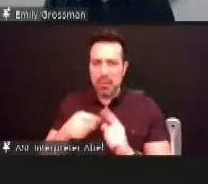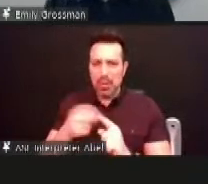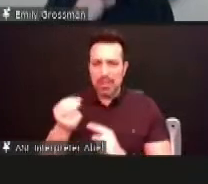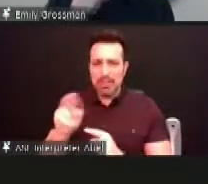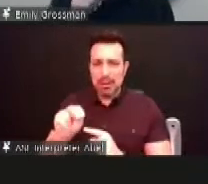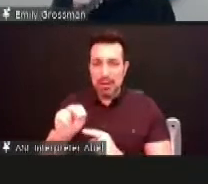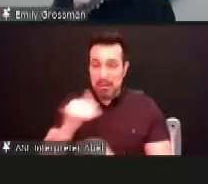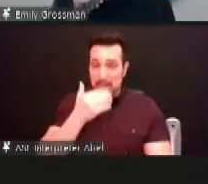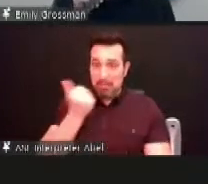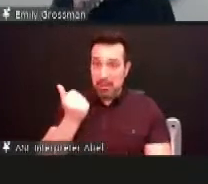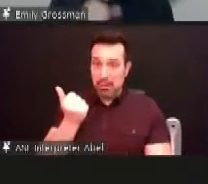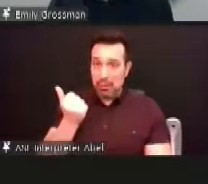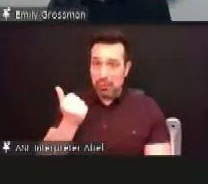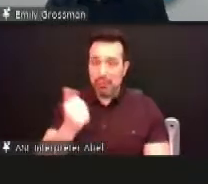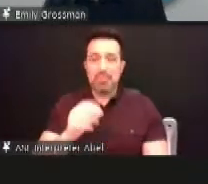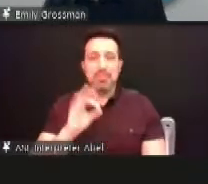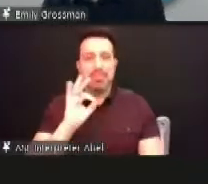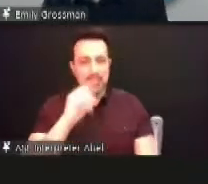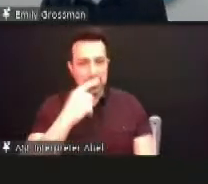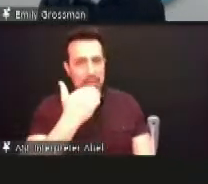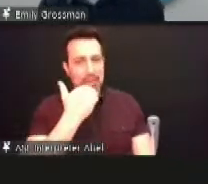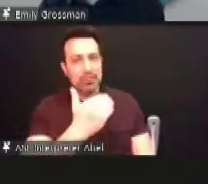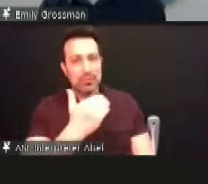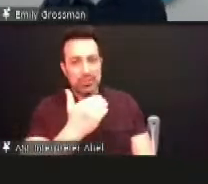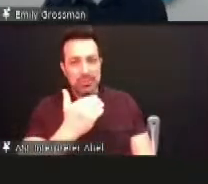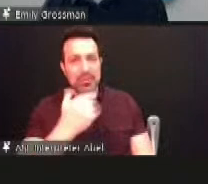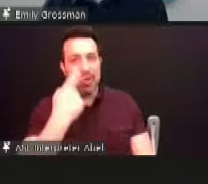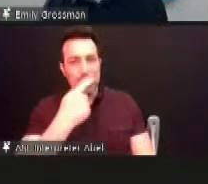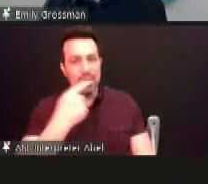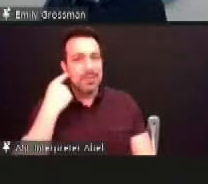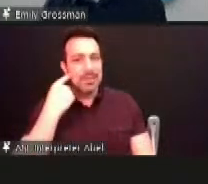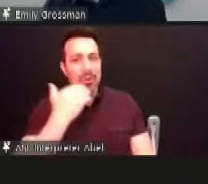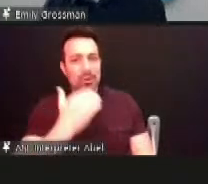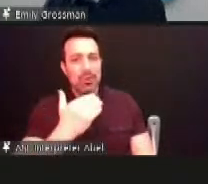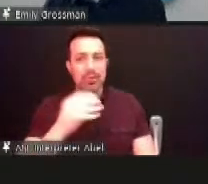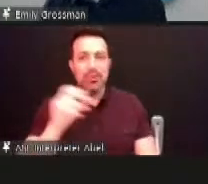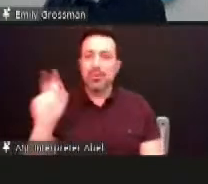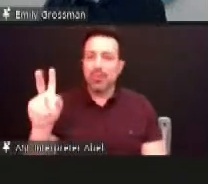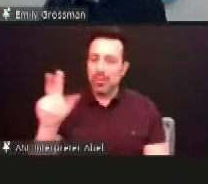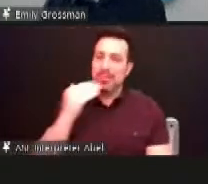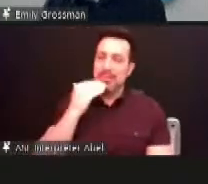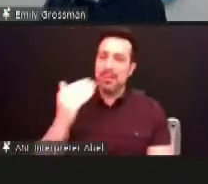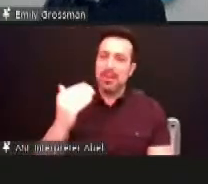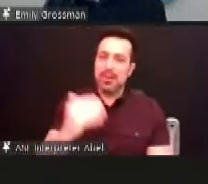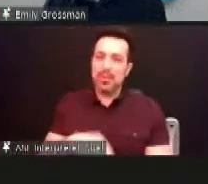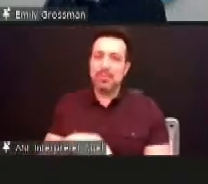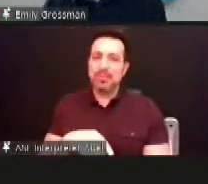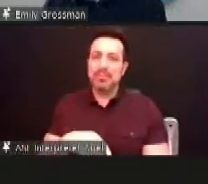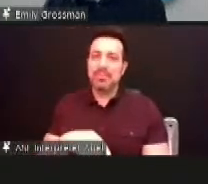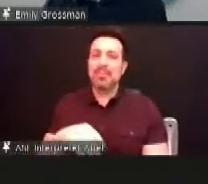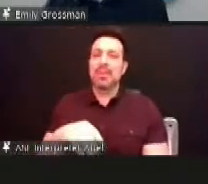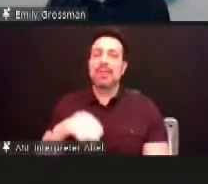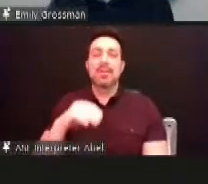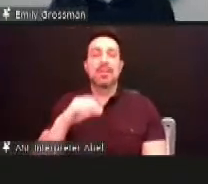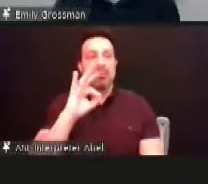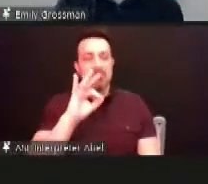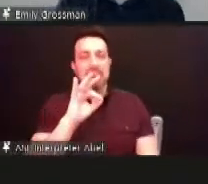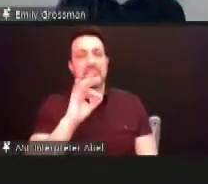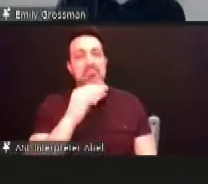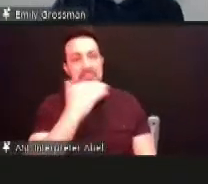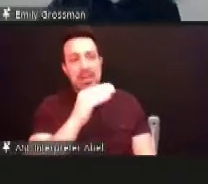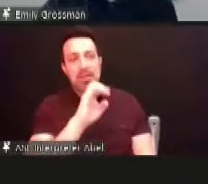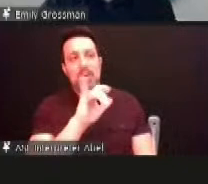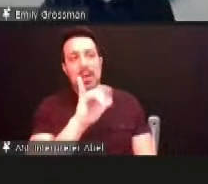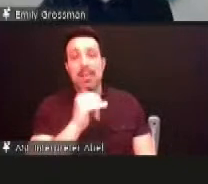about that? That looks good. Looks and sounds good. Okay, thank you. Okay, yeah. All right, thank you, Emily. And now I'm going to